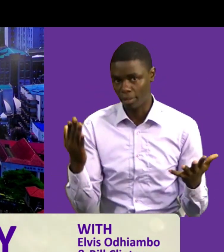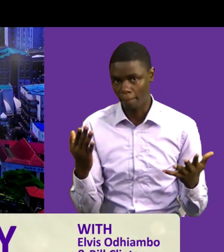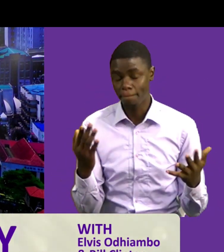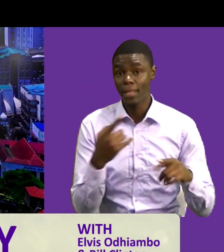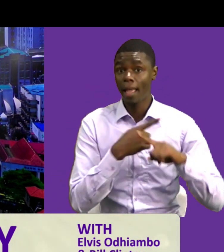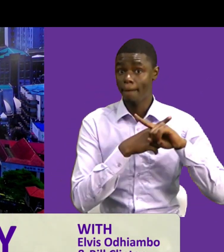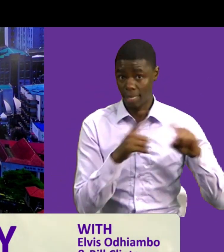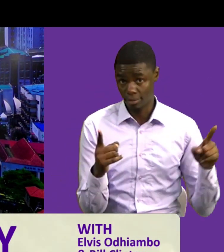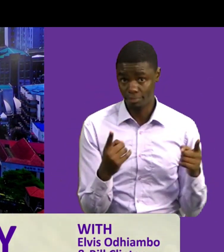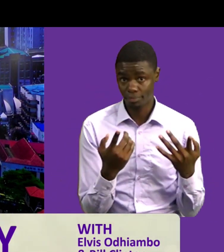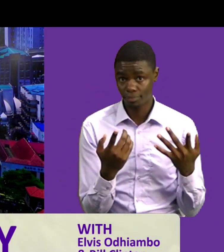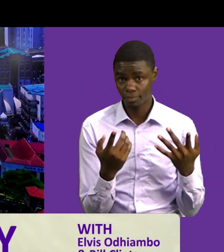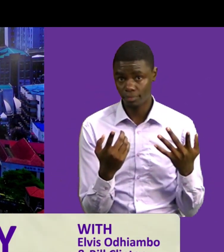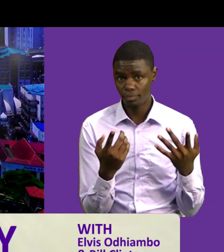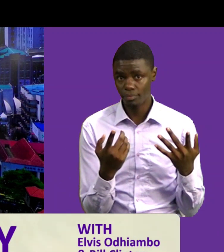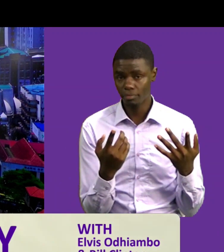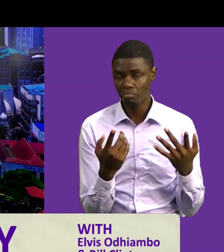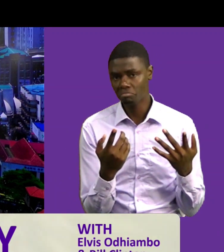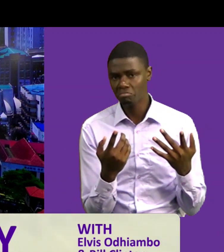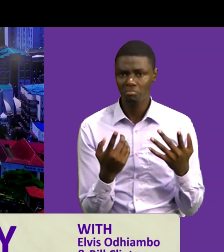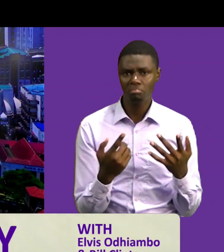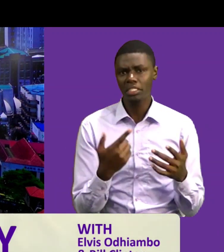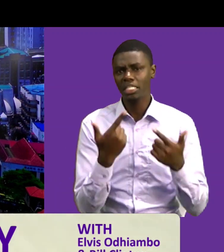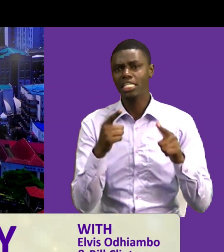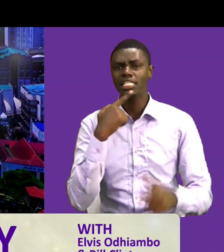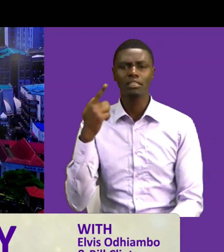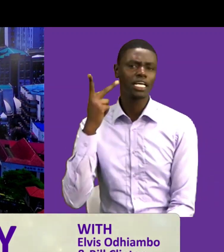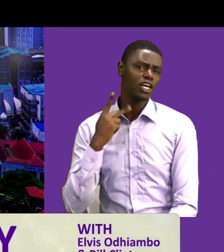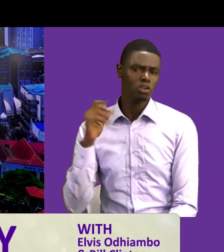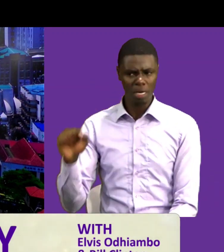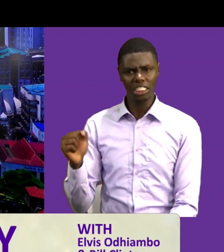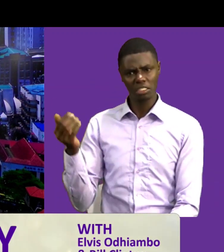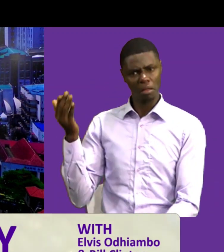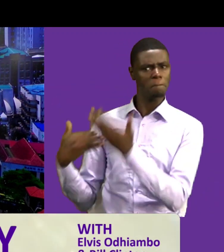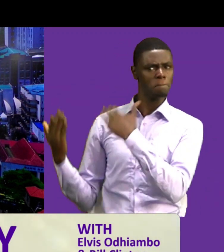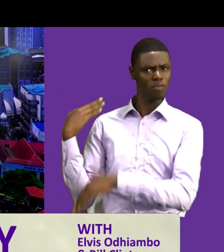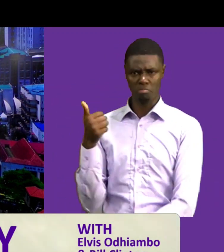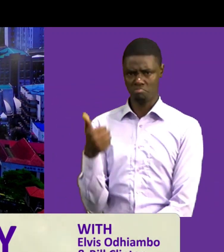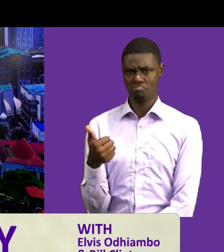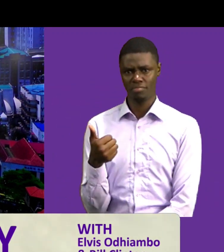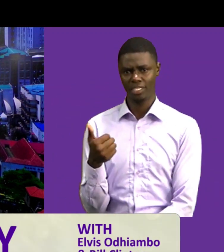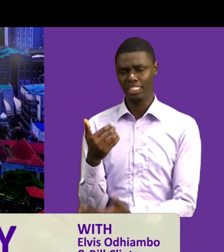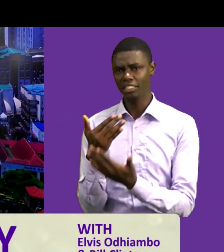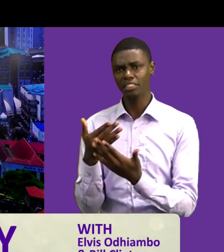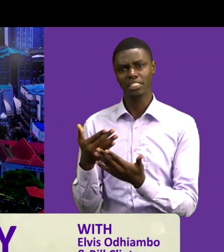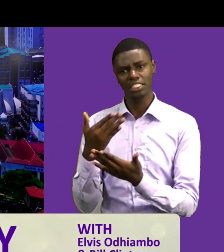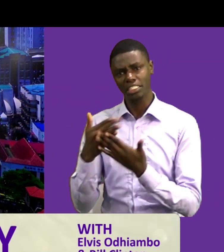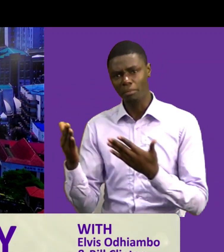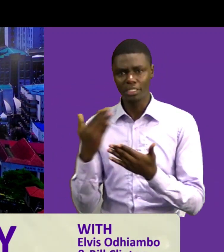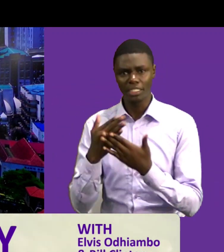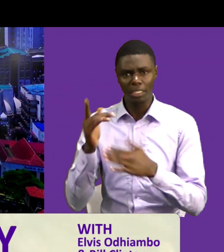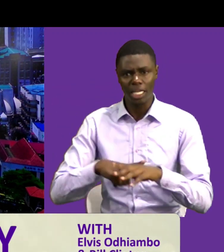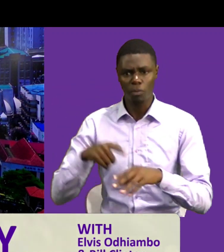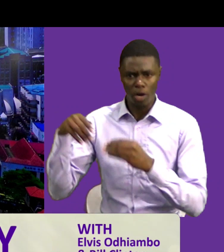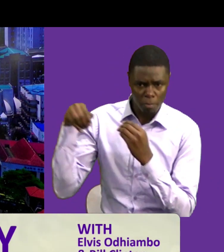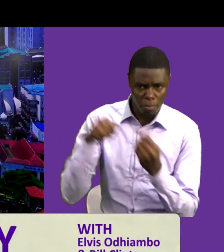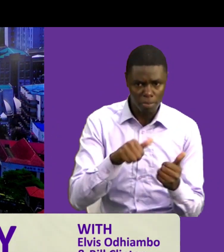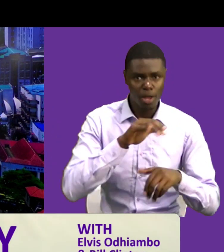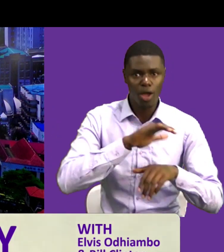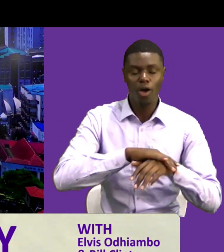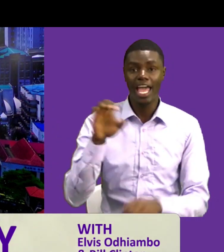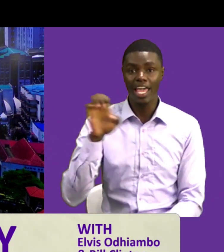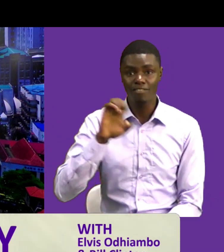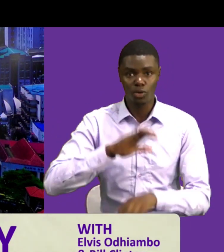But let's say Kariobangi Sharks were good. sometimes they beat Everton on